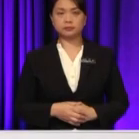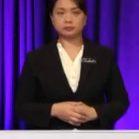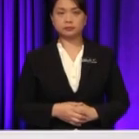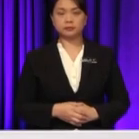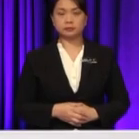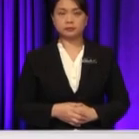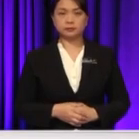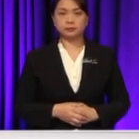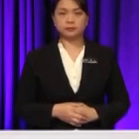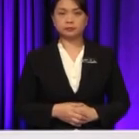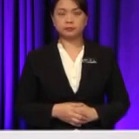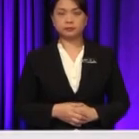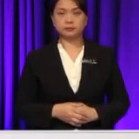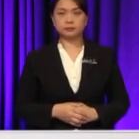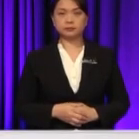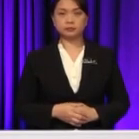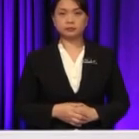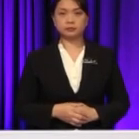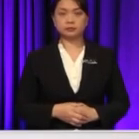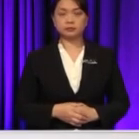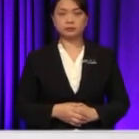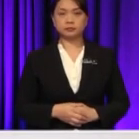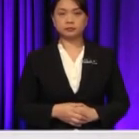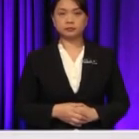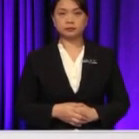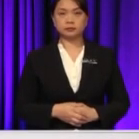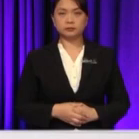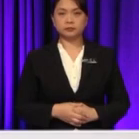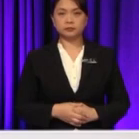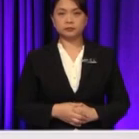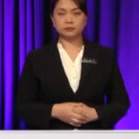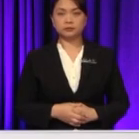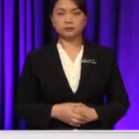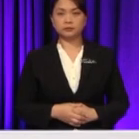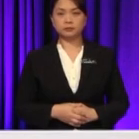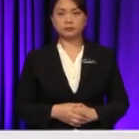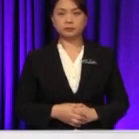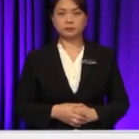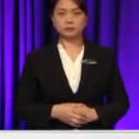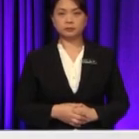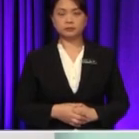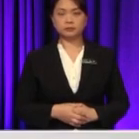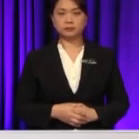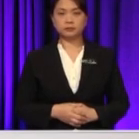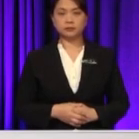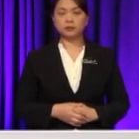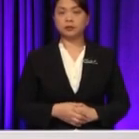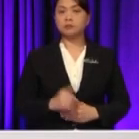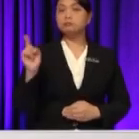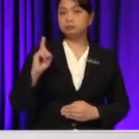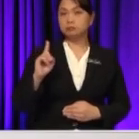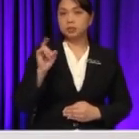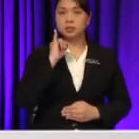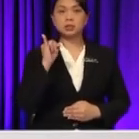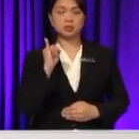thoughts and feelings, they could easily be read by other people. All right, thank you, Razif. So where is the paragraph topic in paragraph